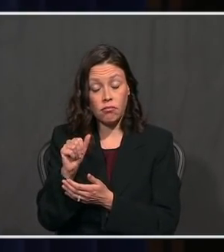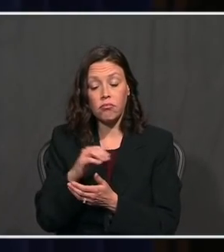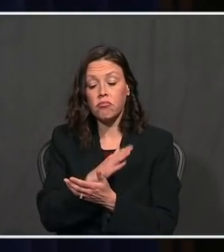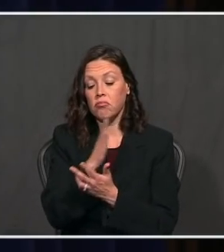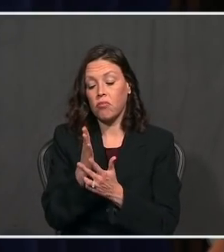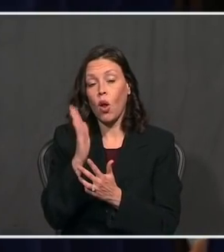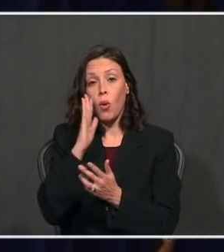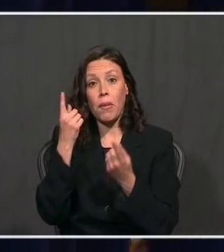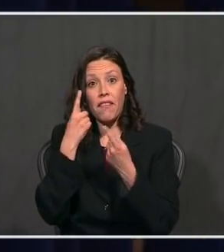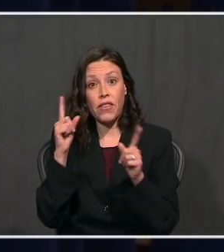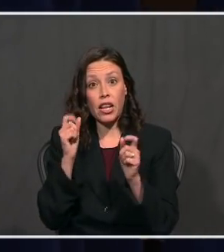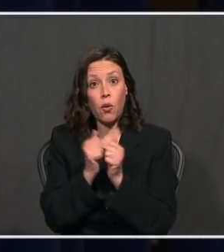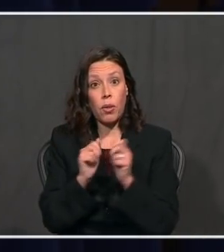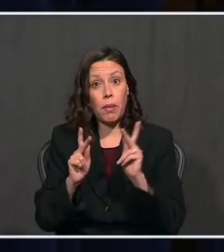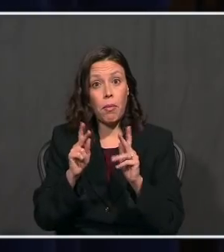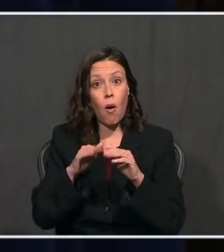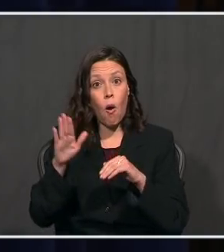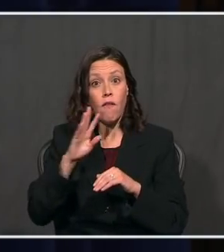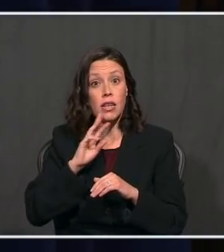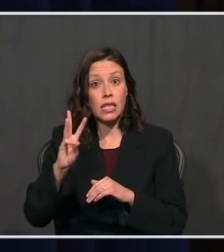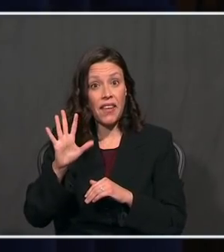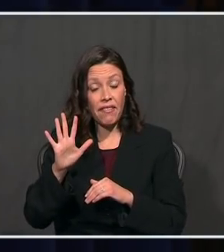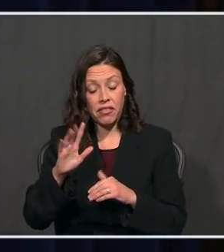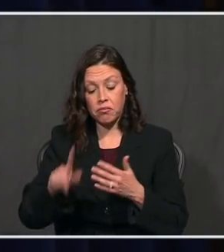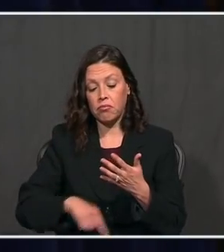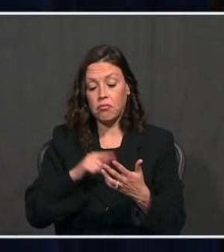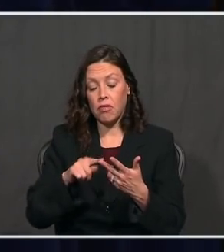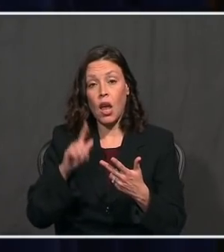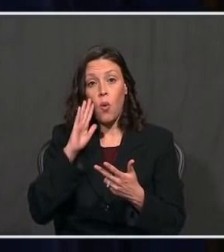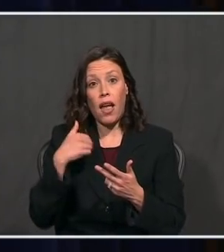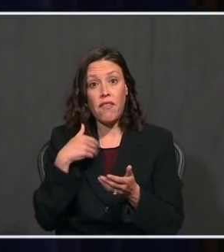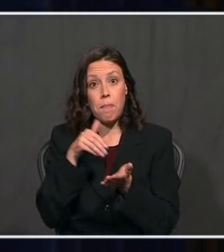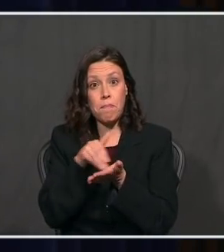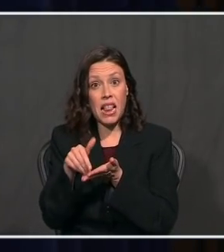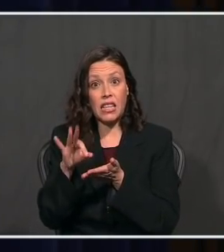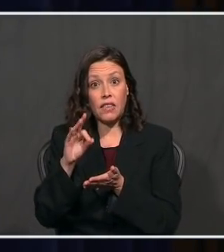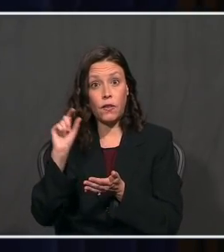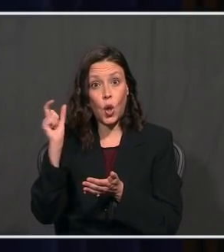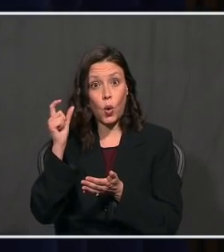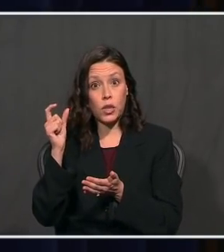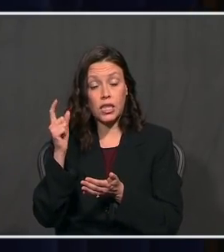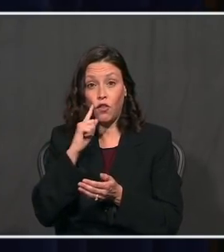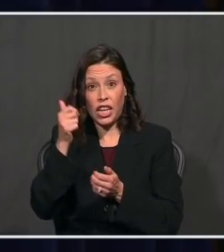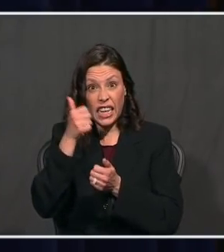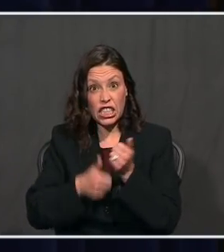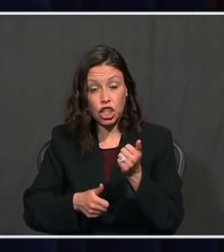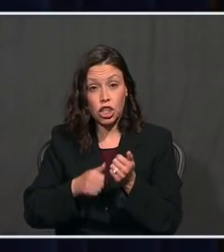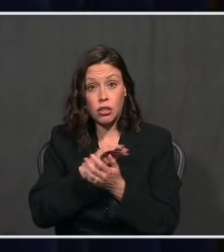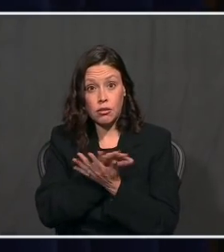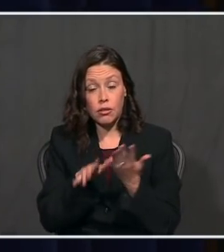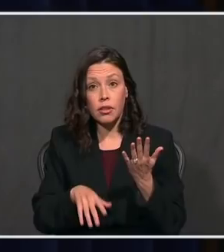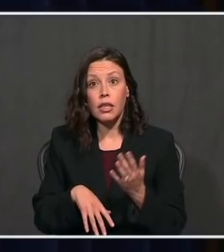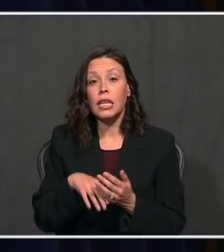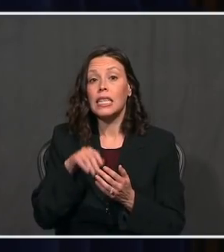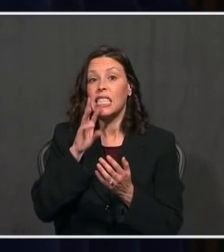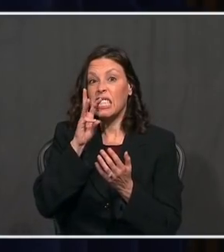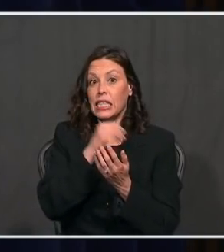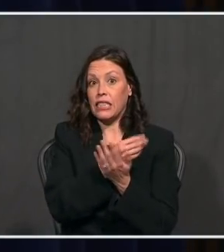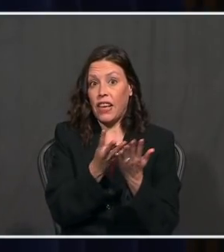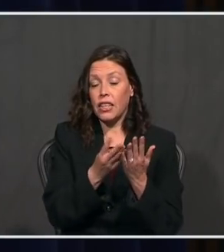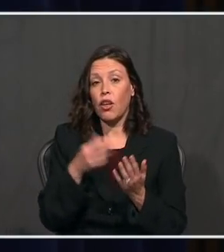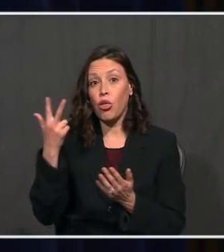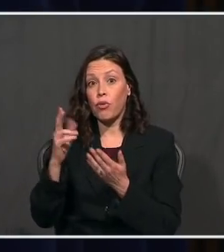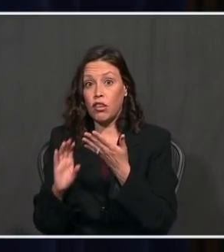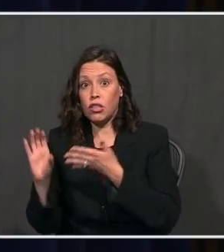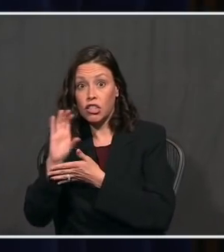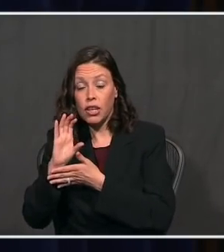in persons over 65? And will we have tens of millions of doses of each? Six vaccines, three criteria, 18